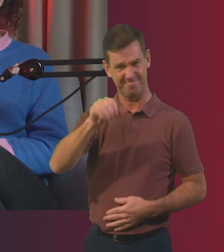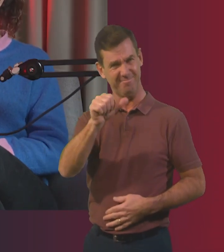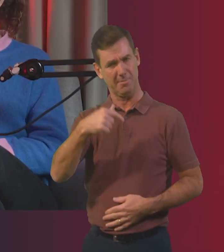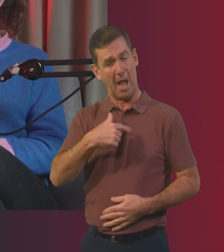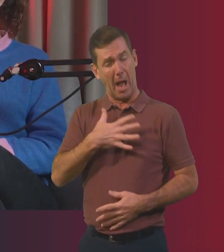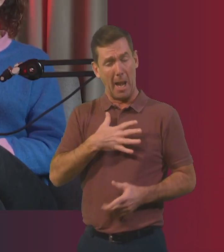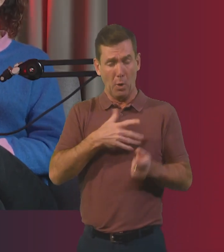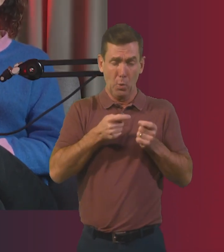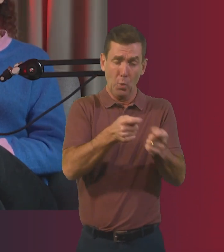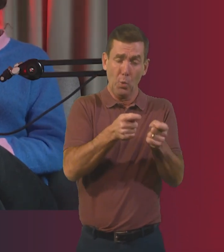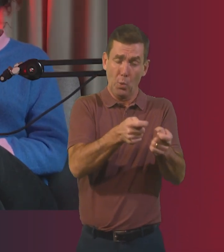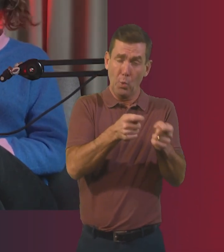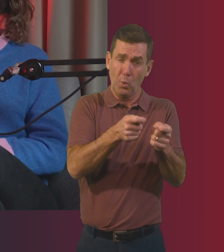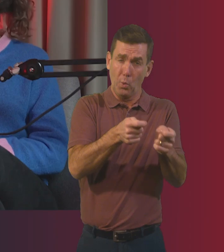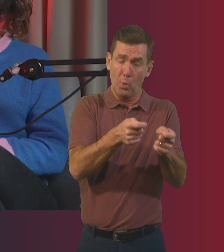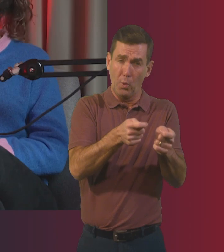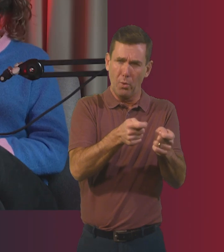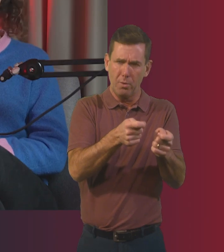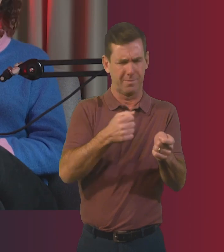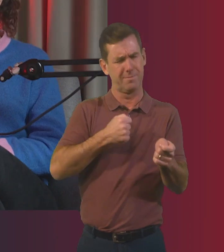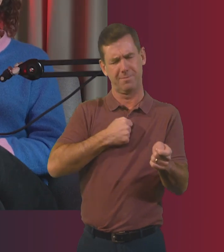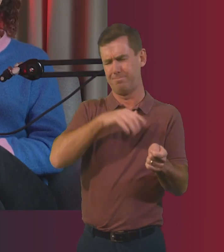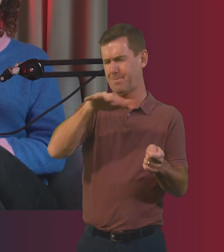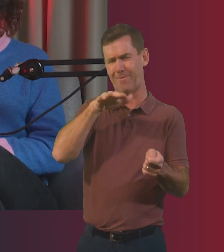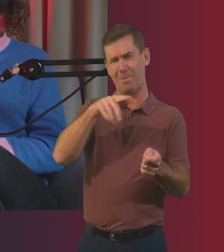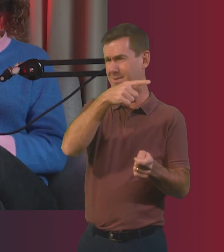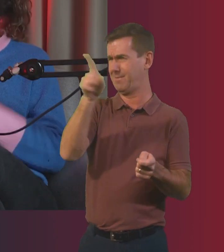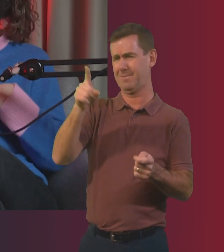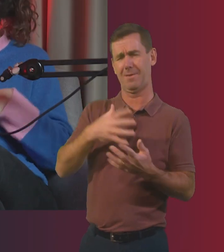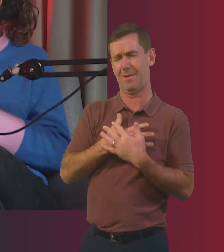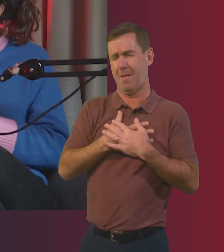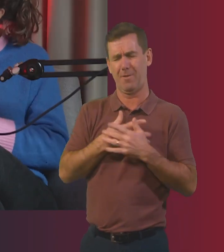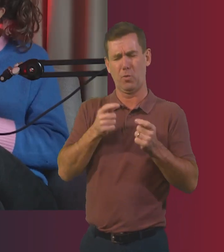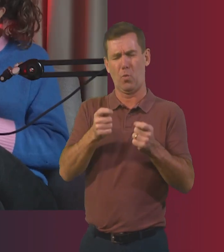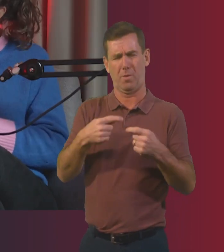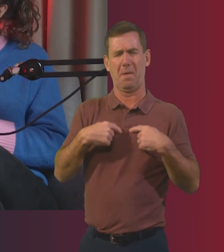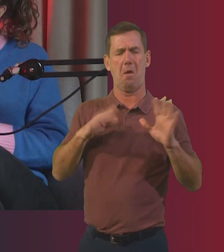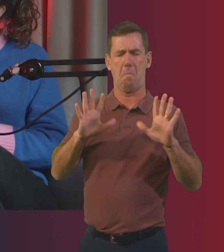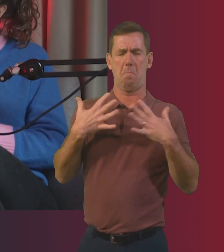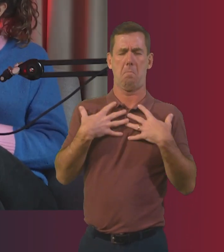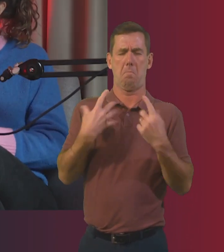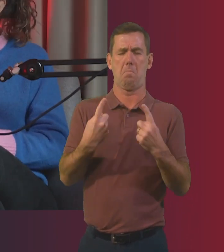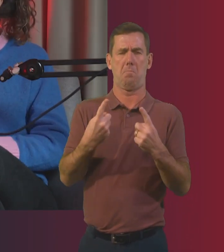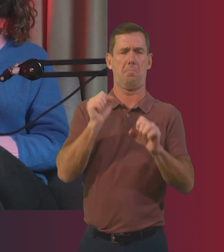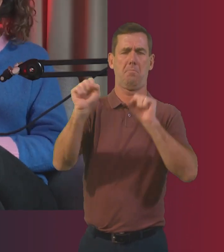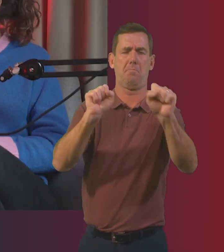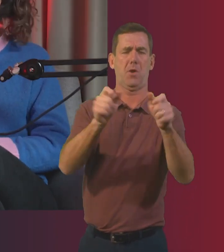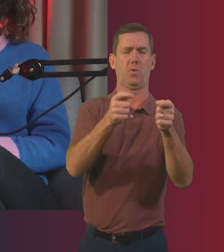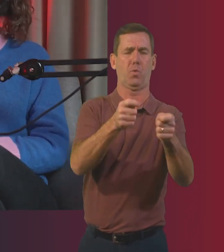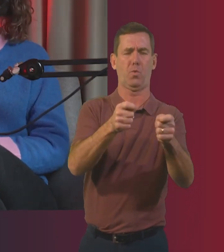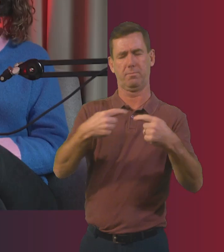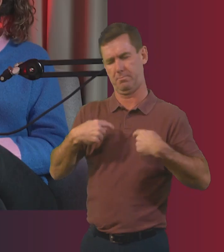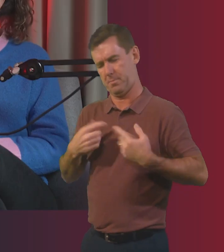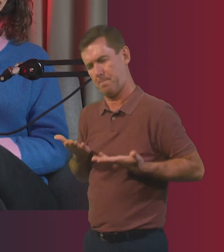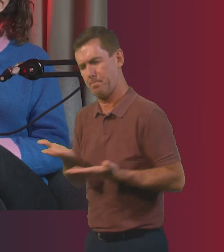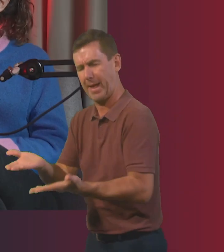well, but my entire family likes to cook. So I'll just stack back and let them cook and I will do the baking. I haven't decided what I'm